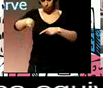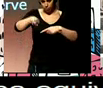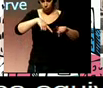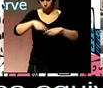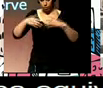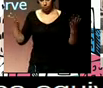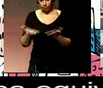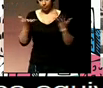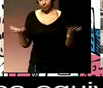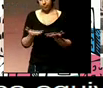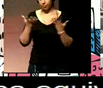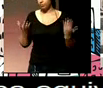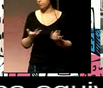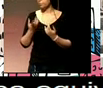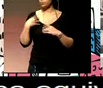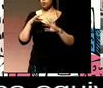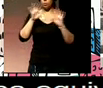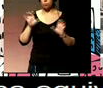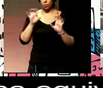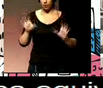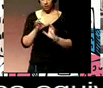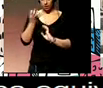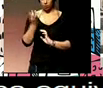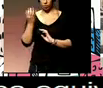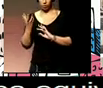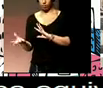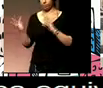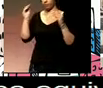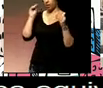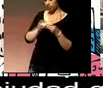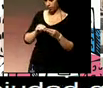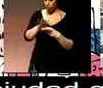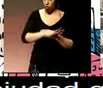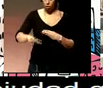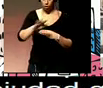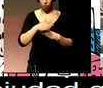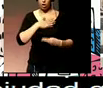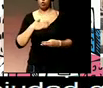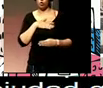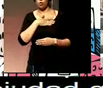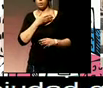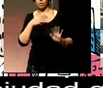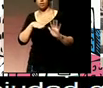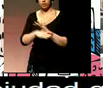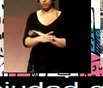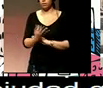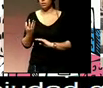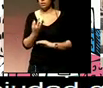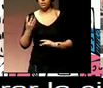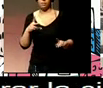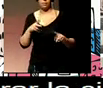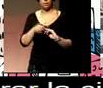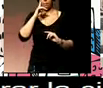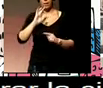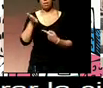the pedestrians. The furniture has to be adapted and has to be accessible